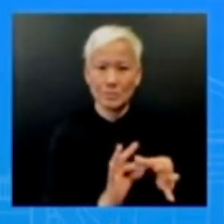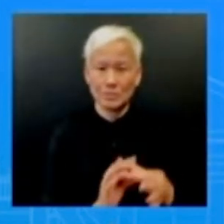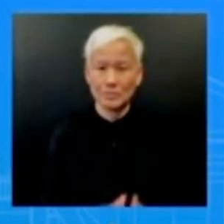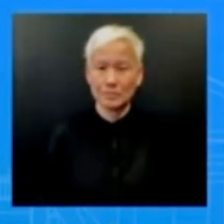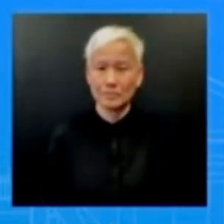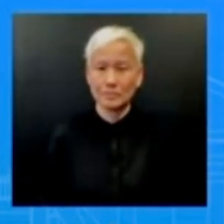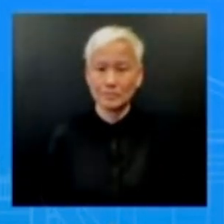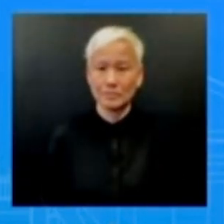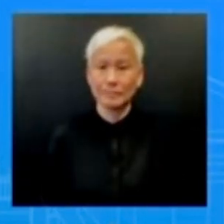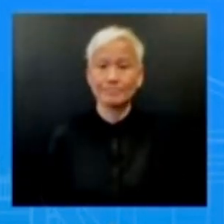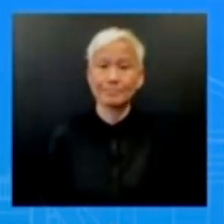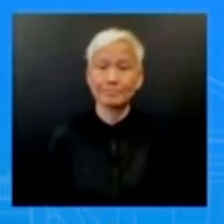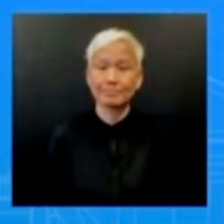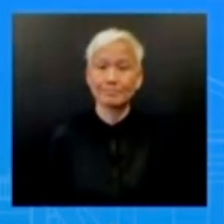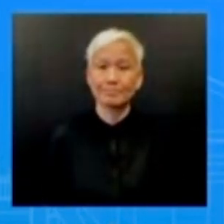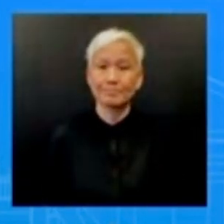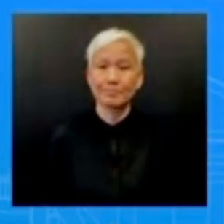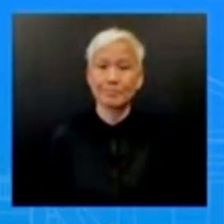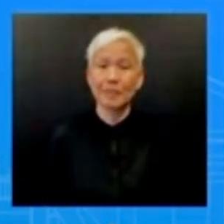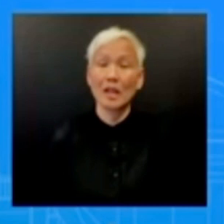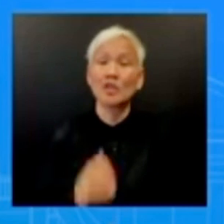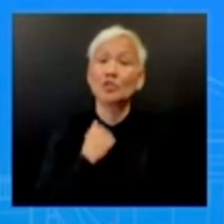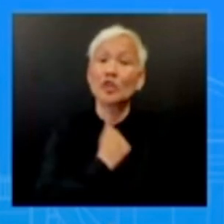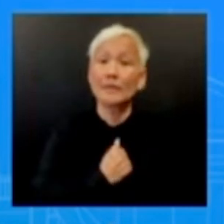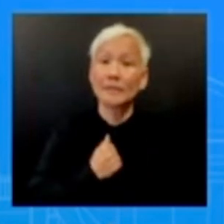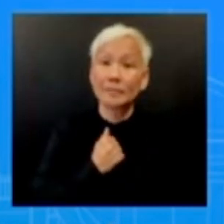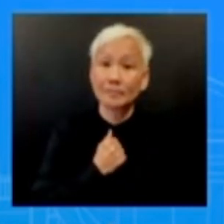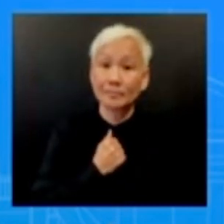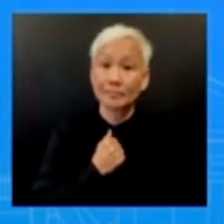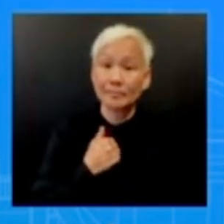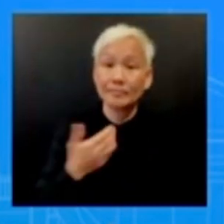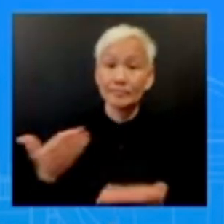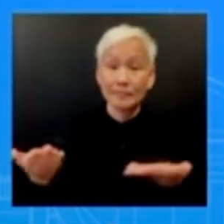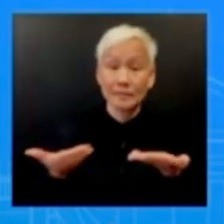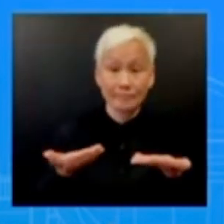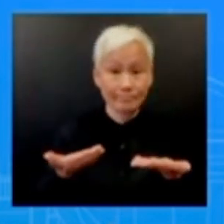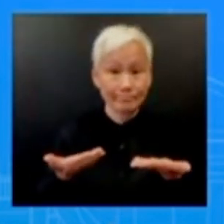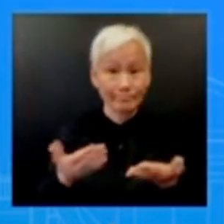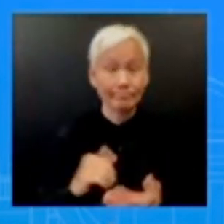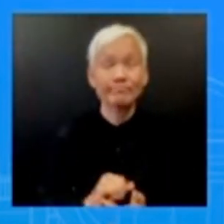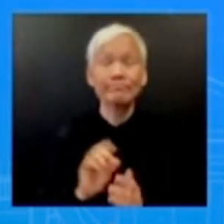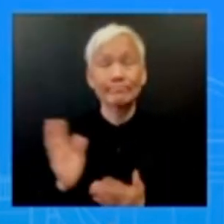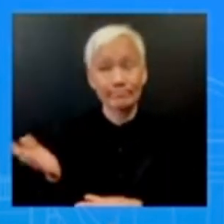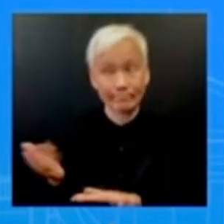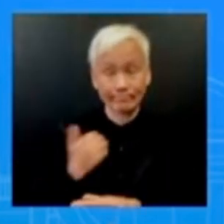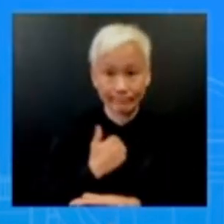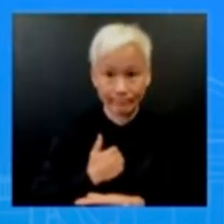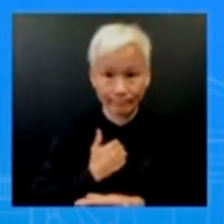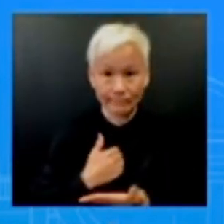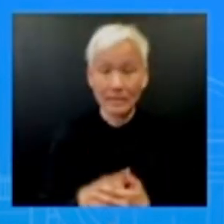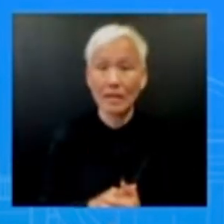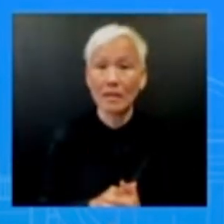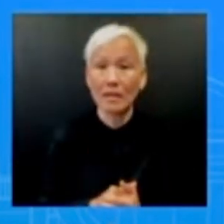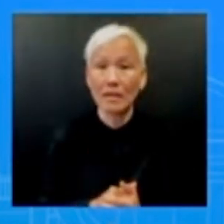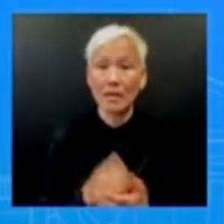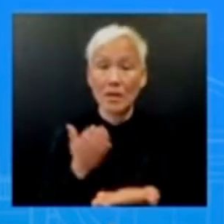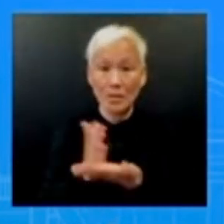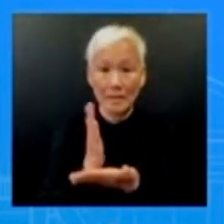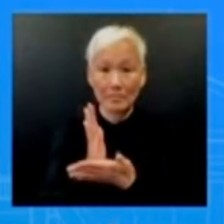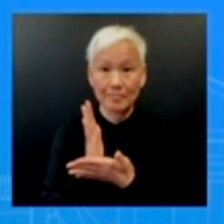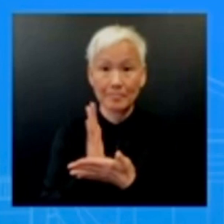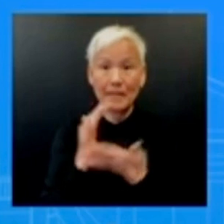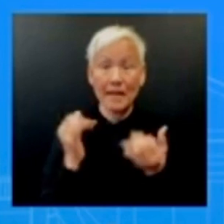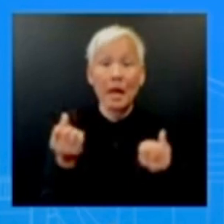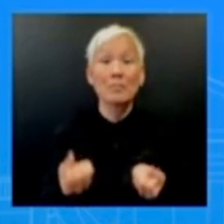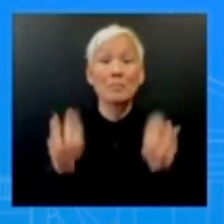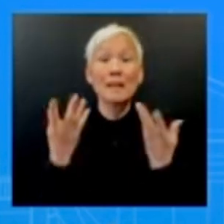Sorry to our guests. We apologize. Yes, I apologize. Okay, while many... While many folks here in U.S. are